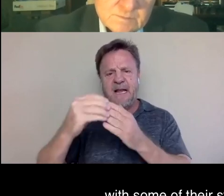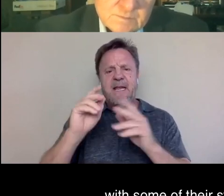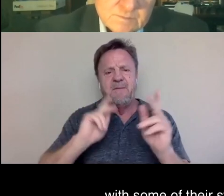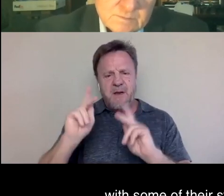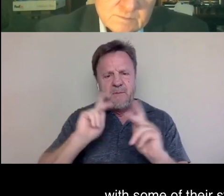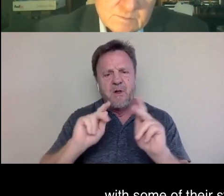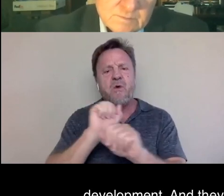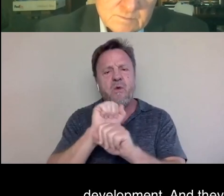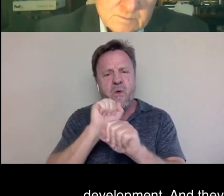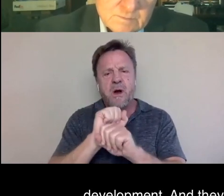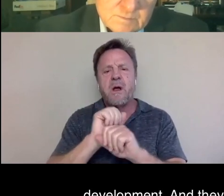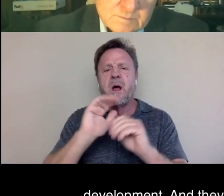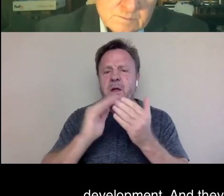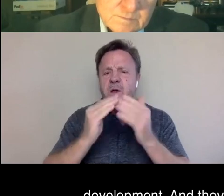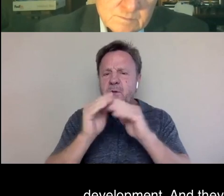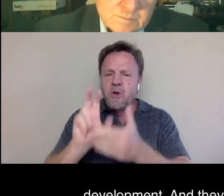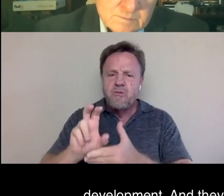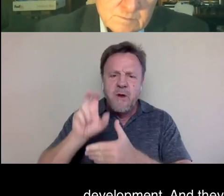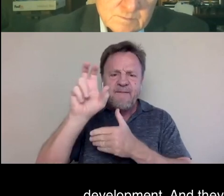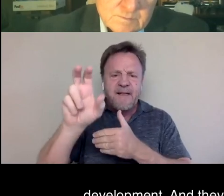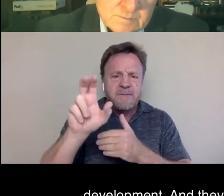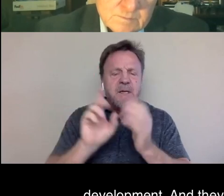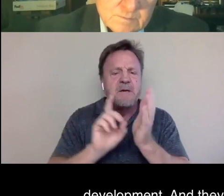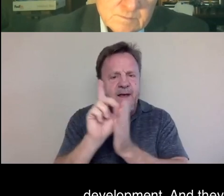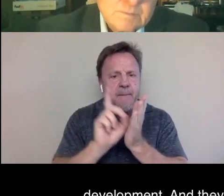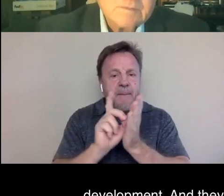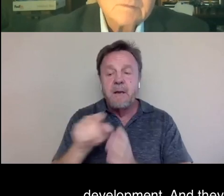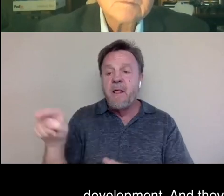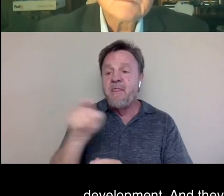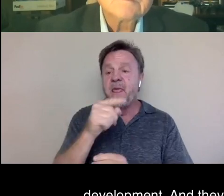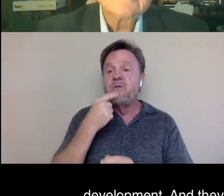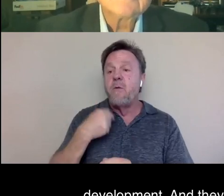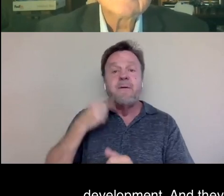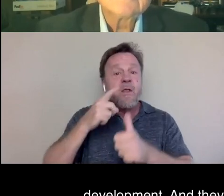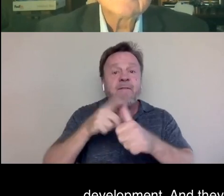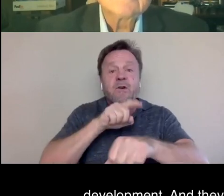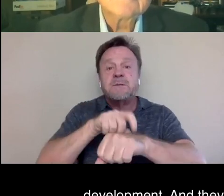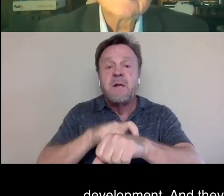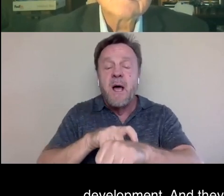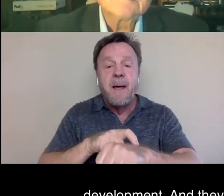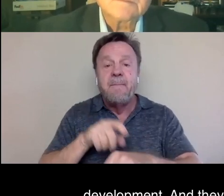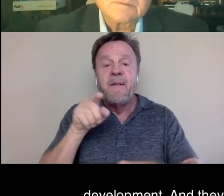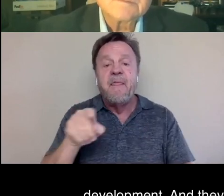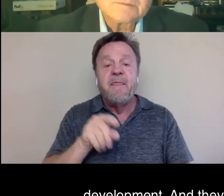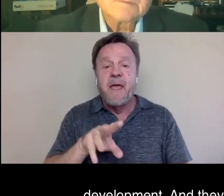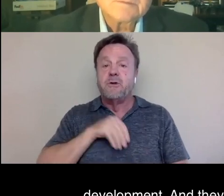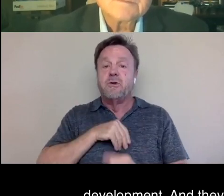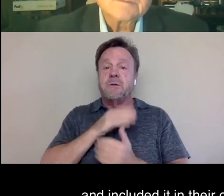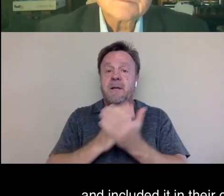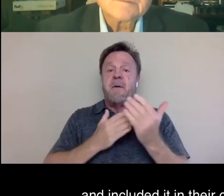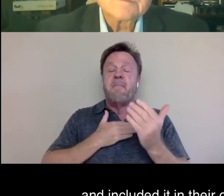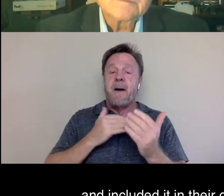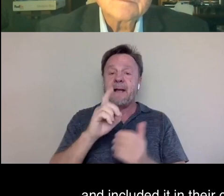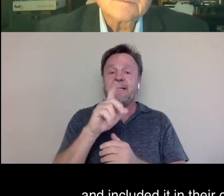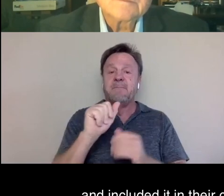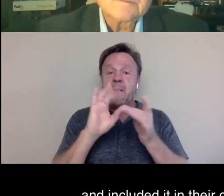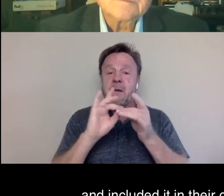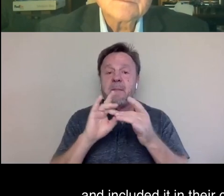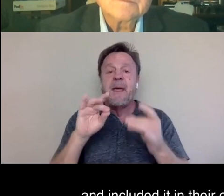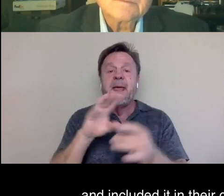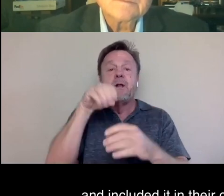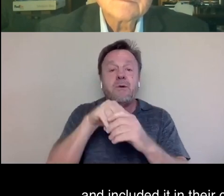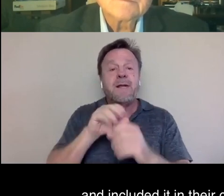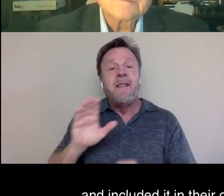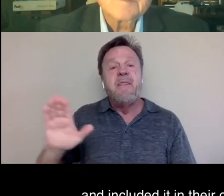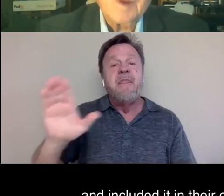community reinvestment, community development. And they told me for the first time, they had taken some of my disability comments and included it in